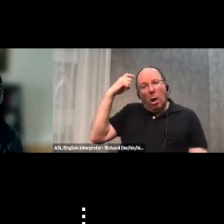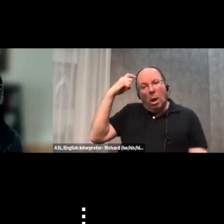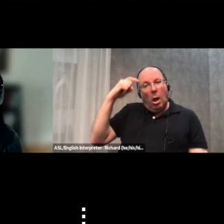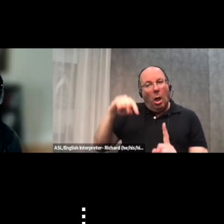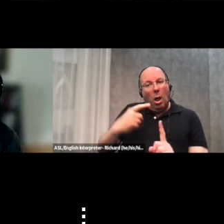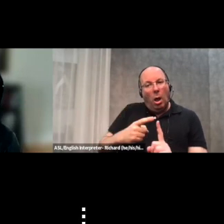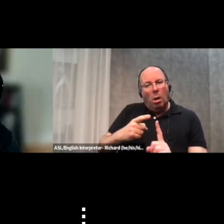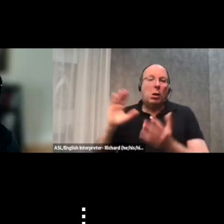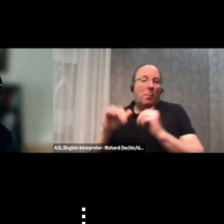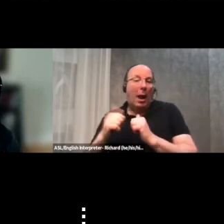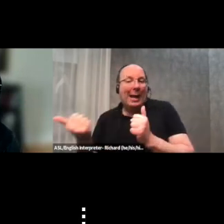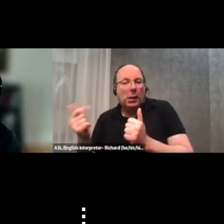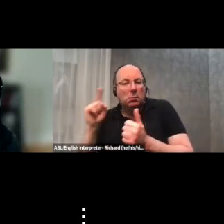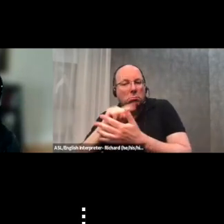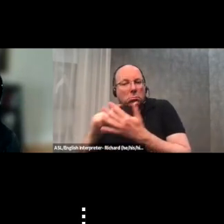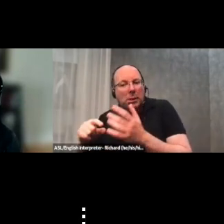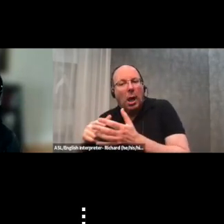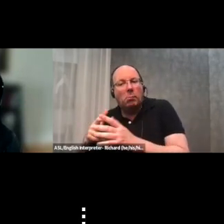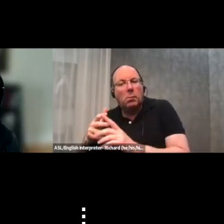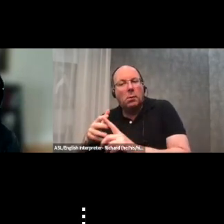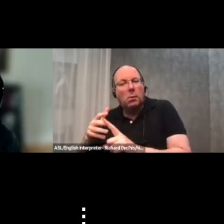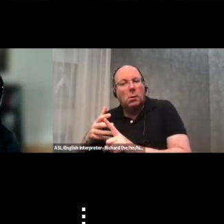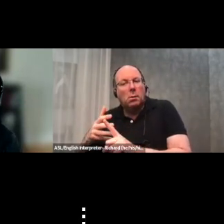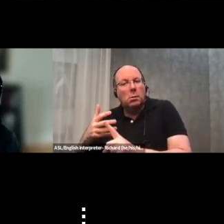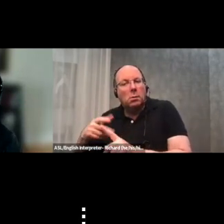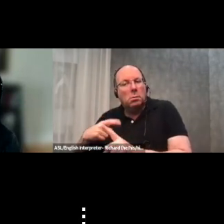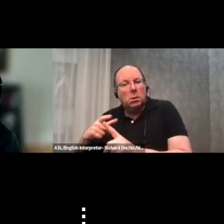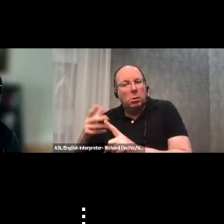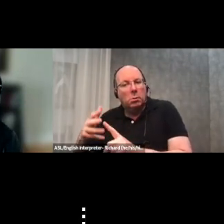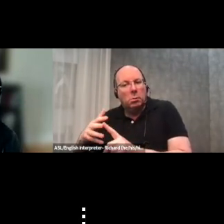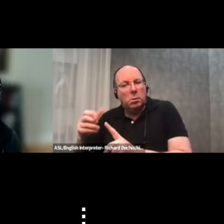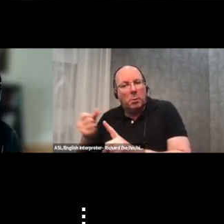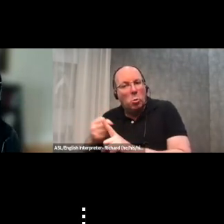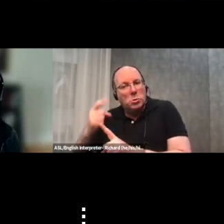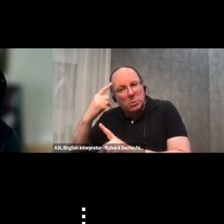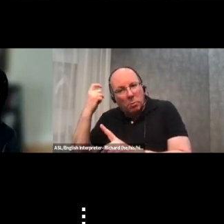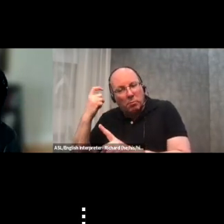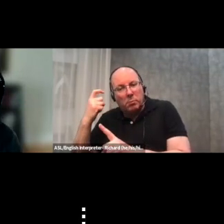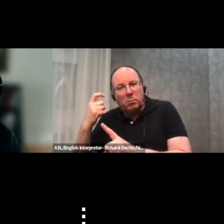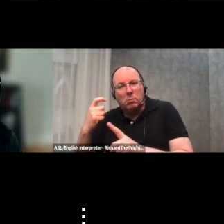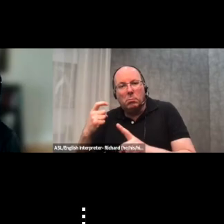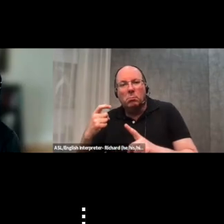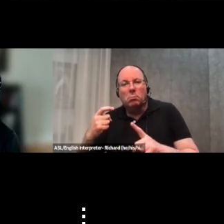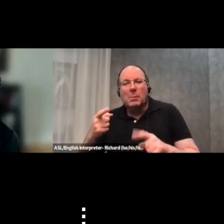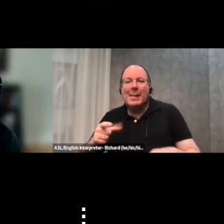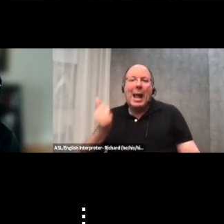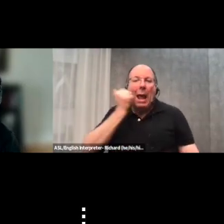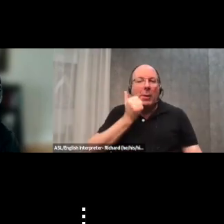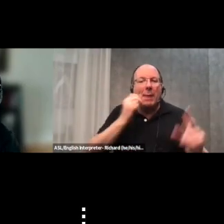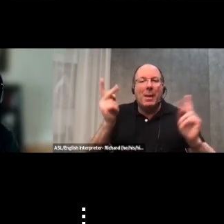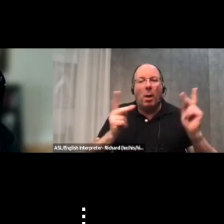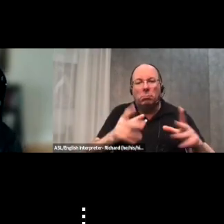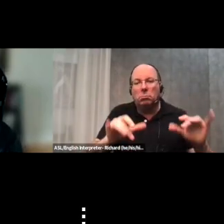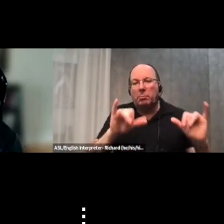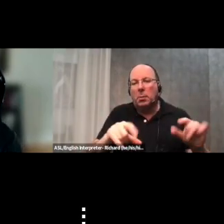the people who engage in kink are just, you know, on average, regular people, like the rest of the population. They just happen to